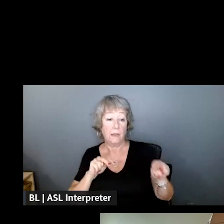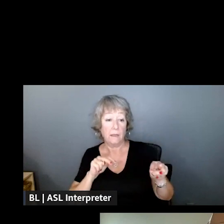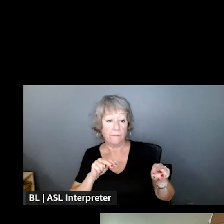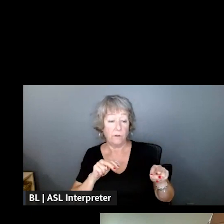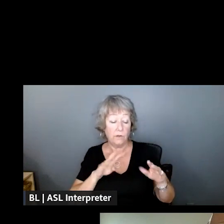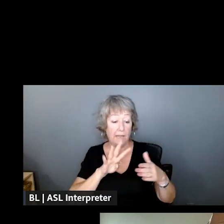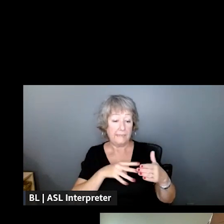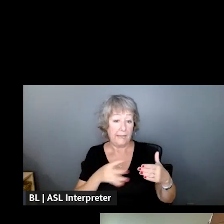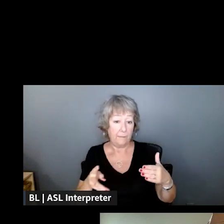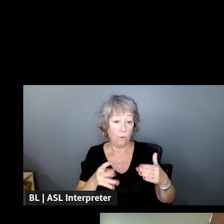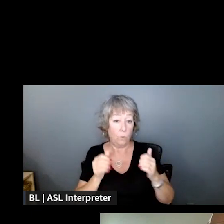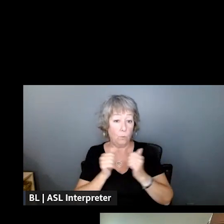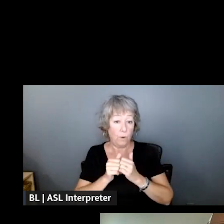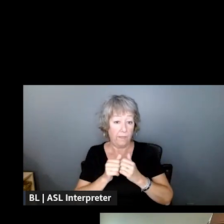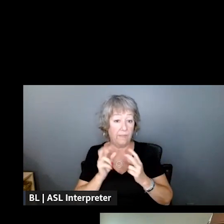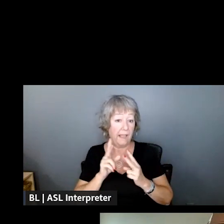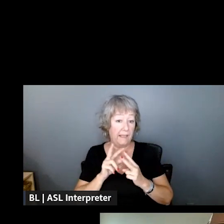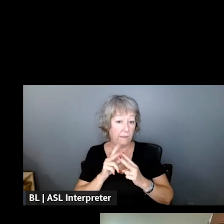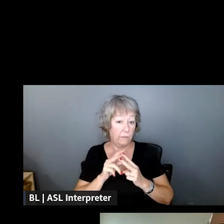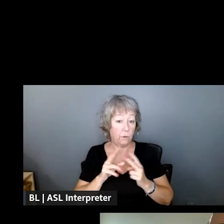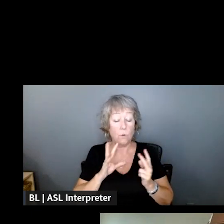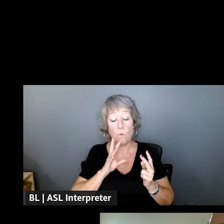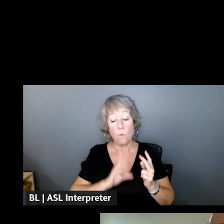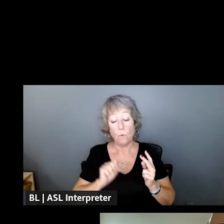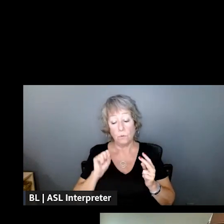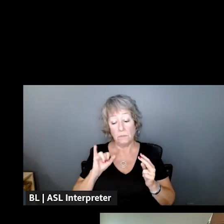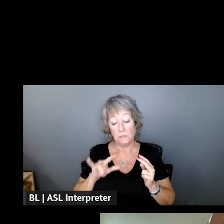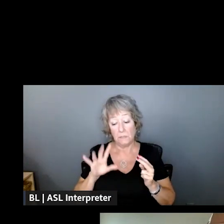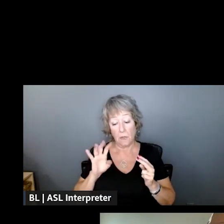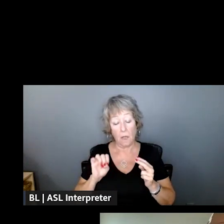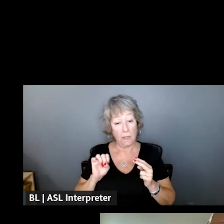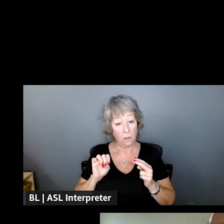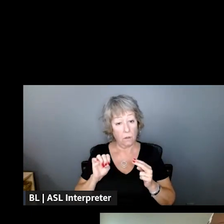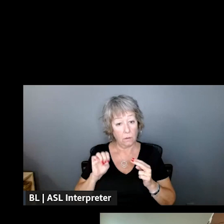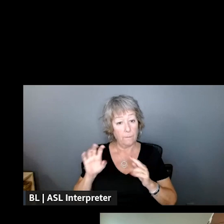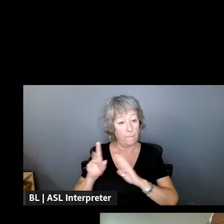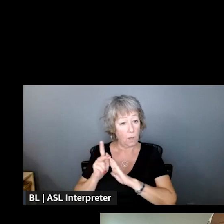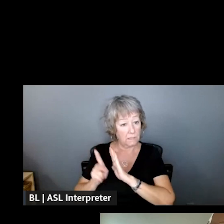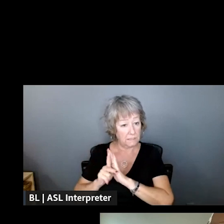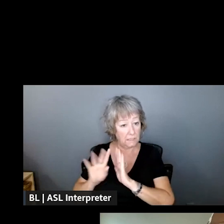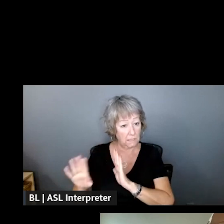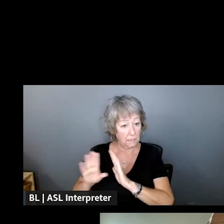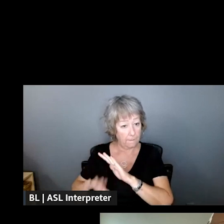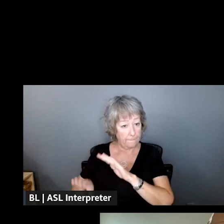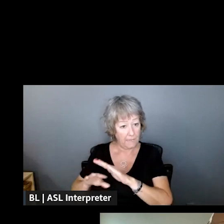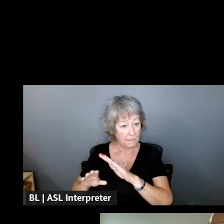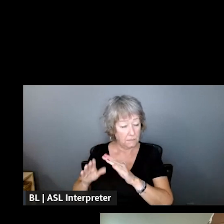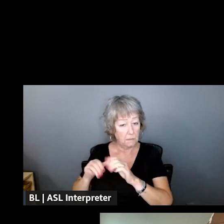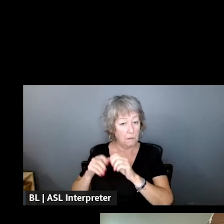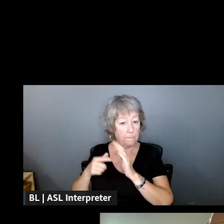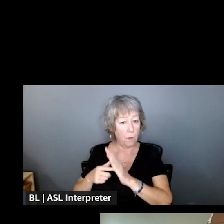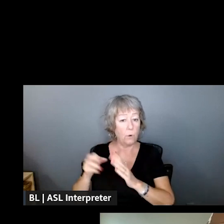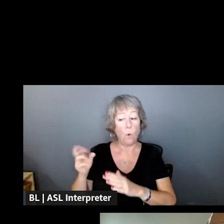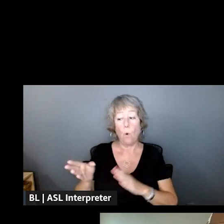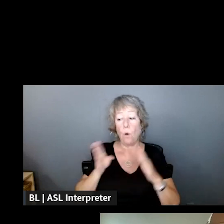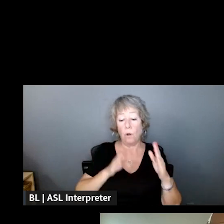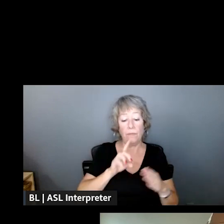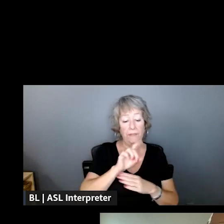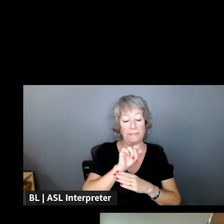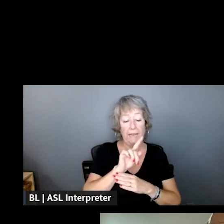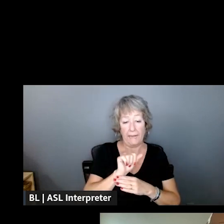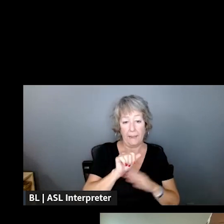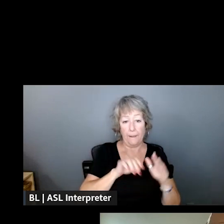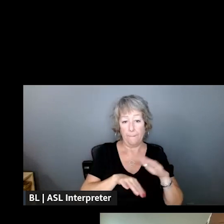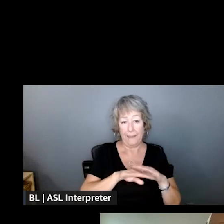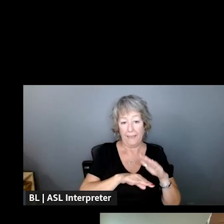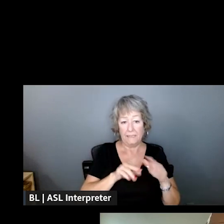table either with the older style IAM based policies or the new database style